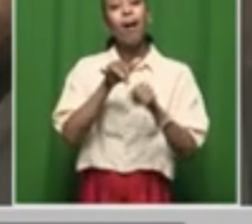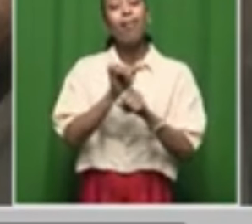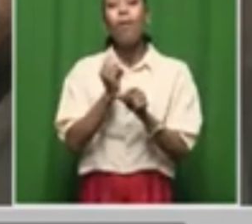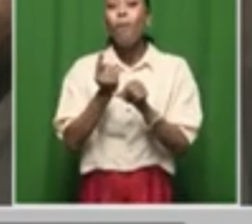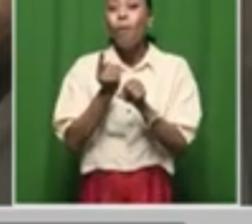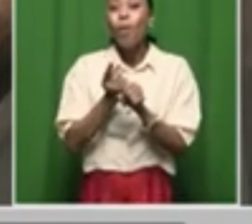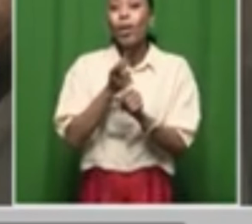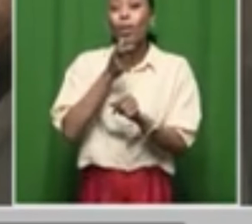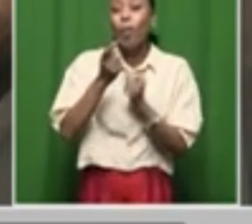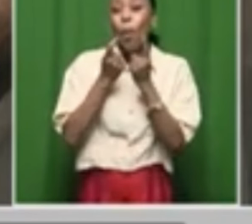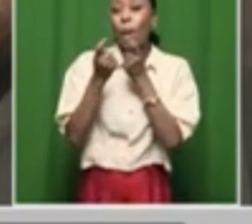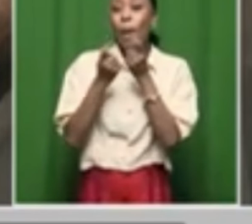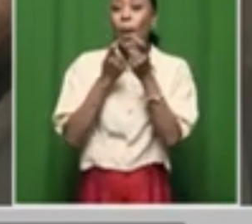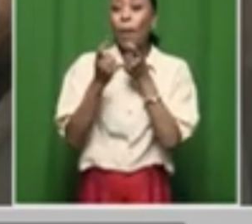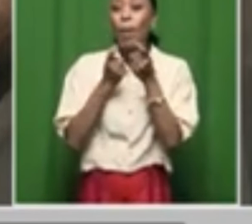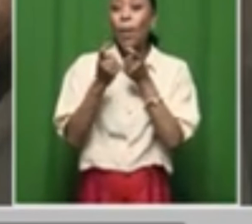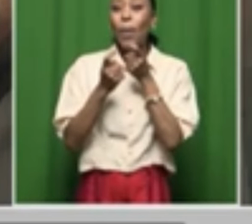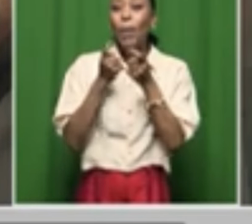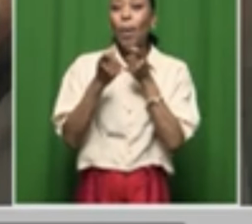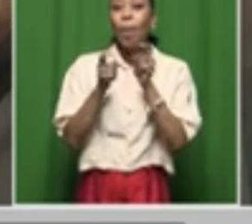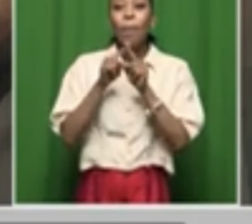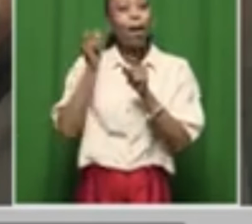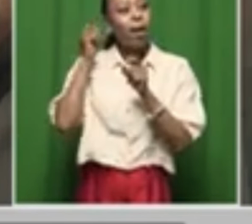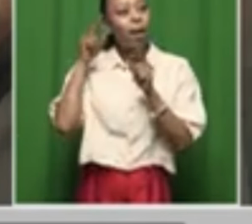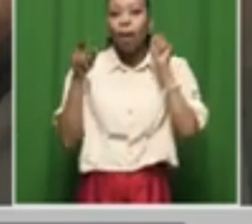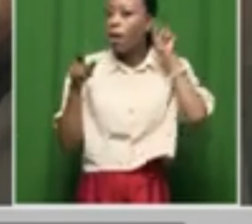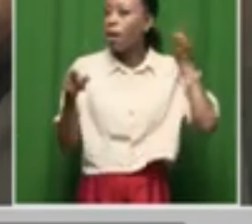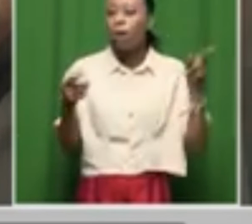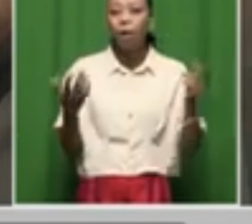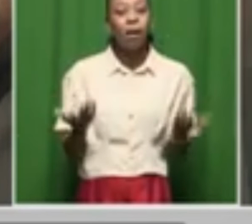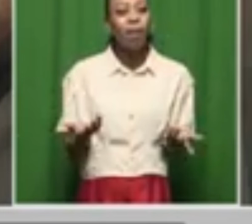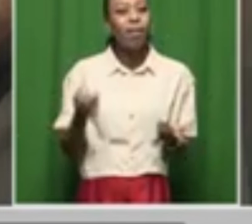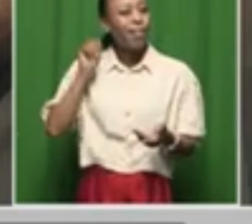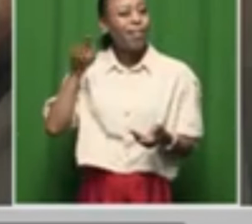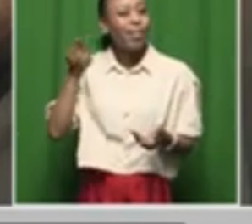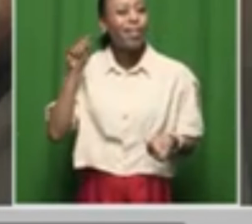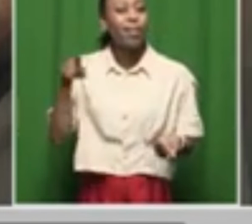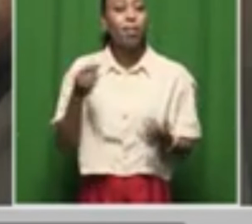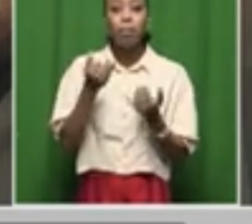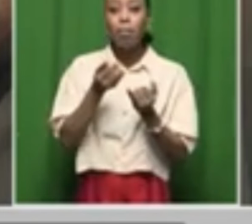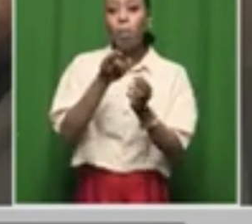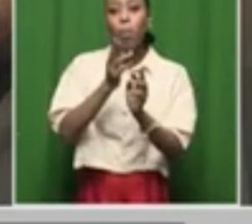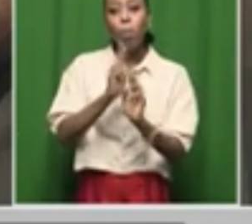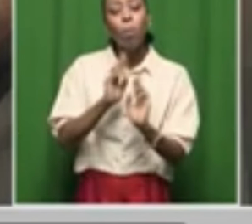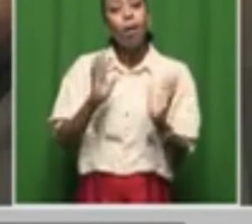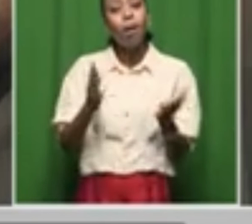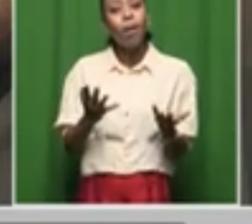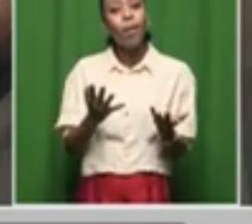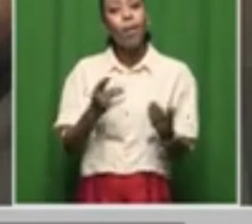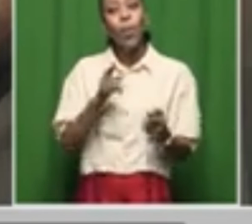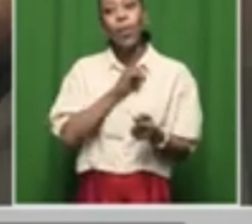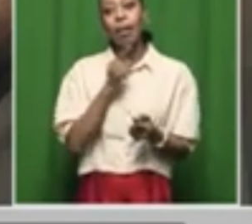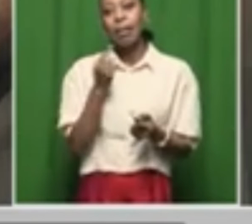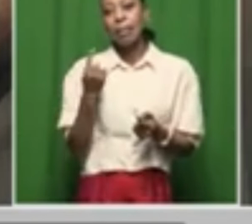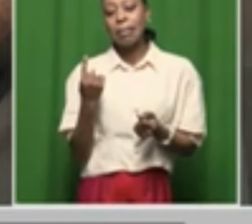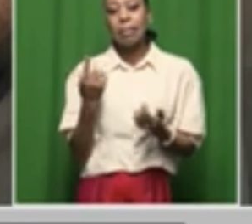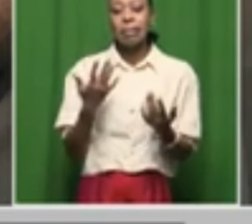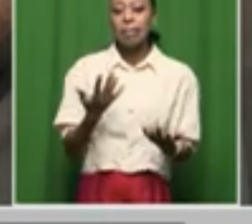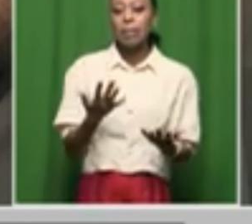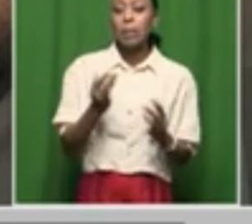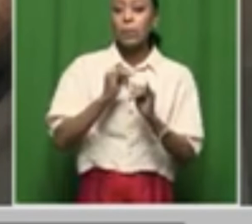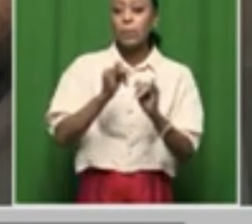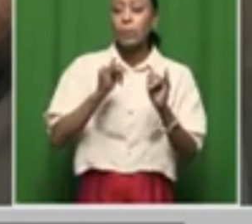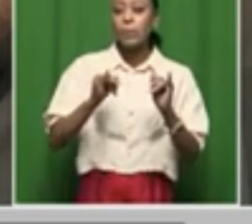daily basis, and it seems to fall on deaf ears. But Minister, let's get your response to the latest